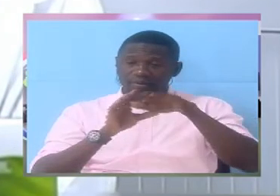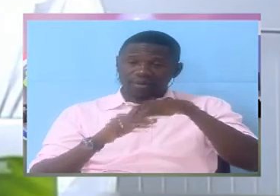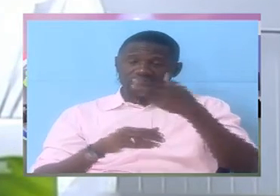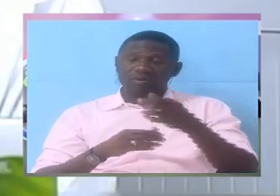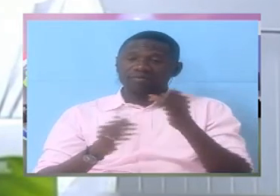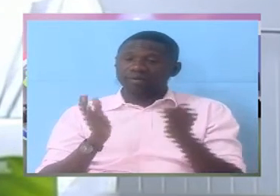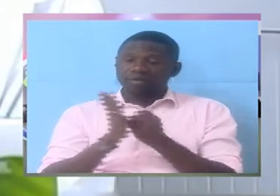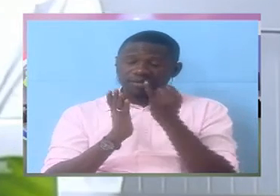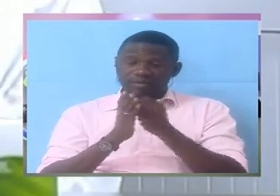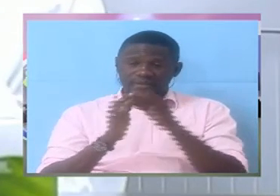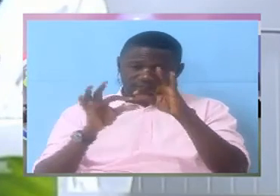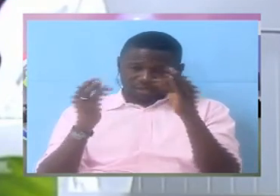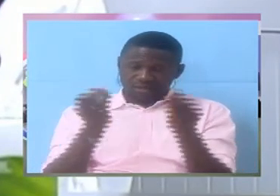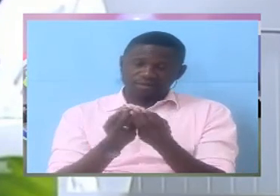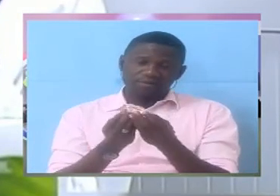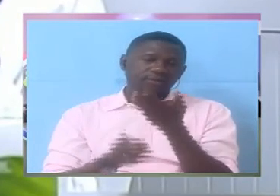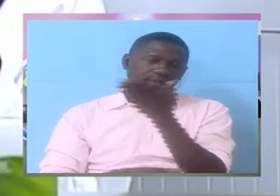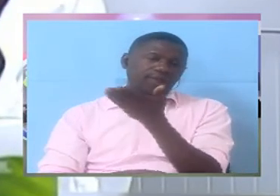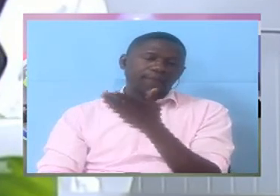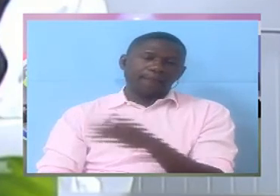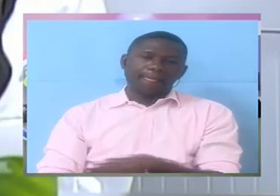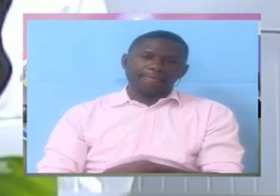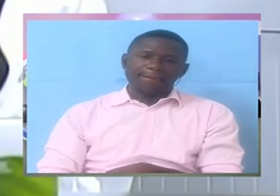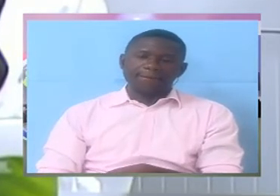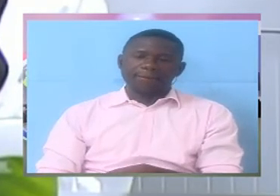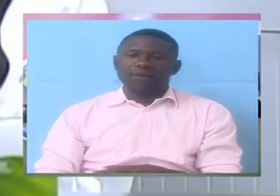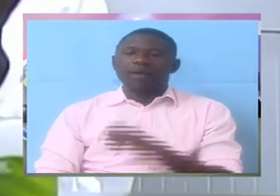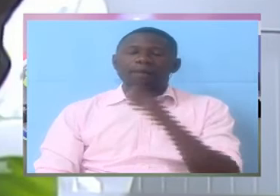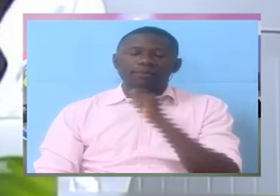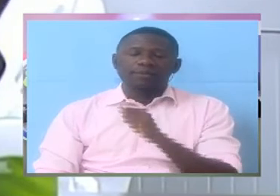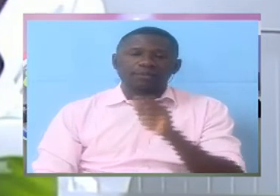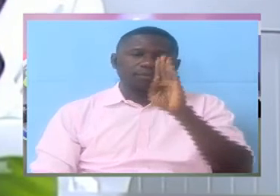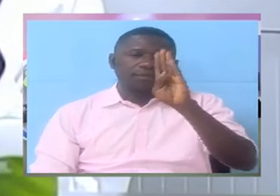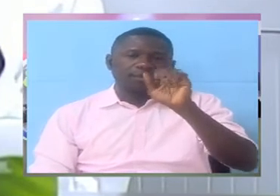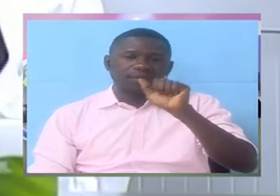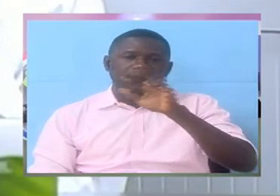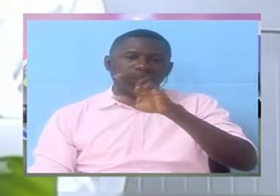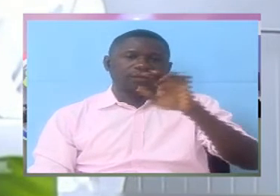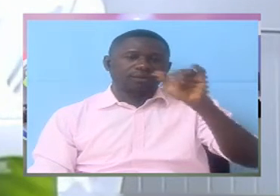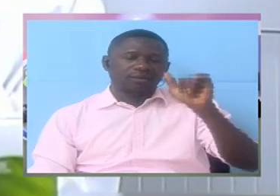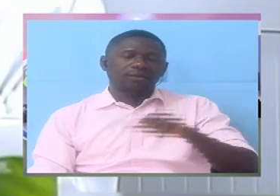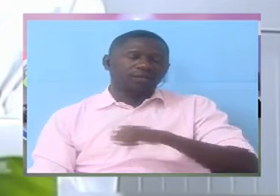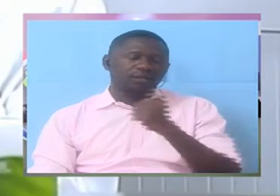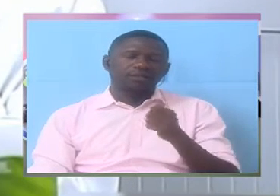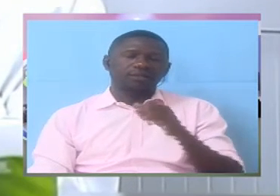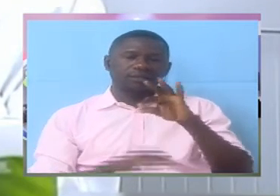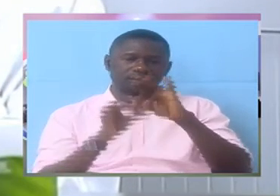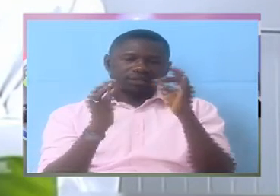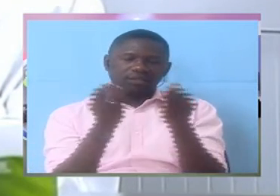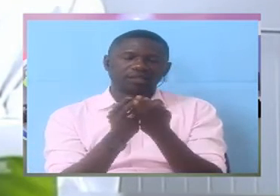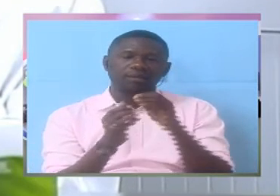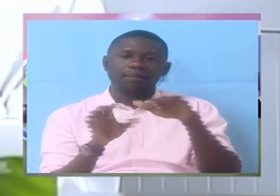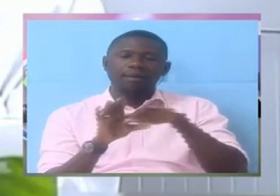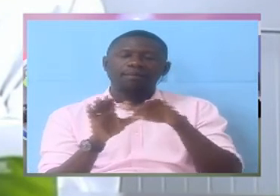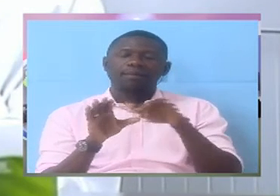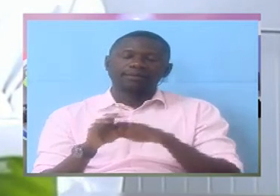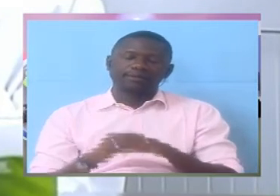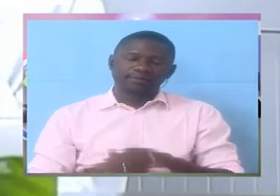investigators were there. Mr. Barry and his team. Mr. Barry na la kafo molu. Who are his team?